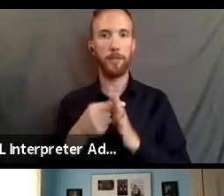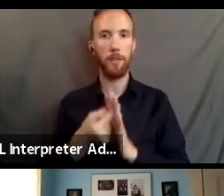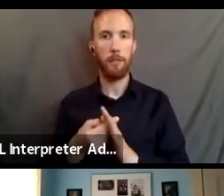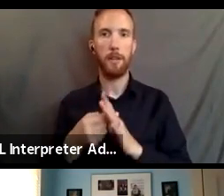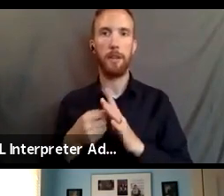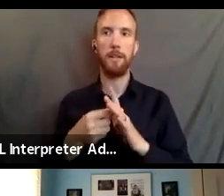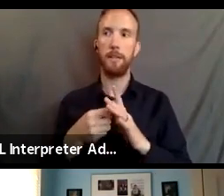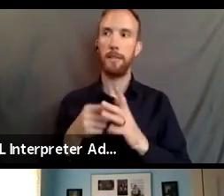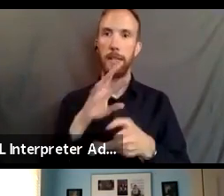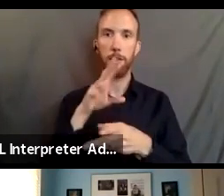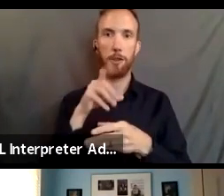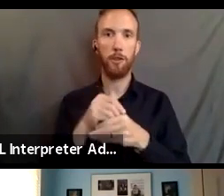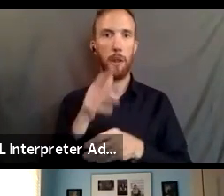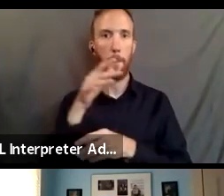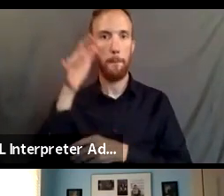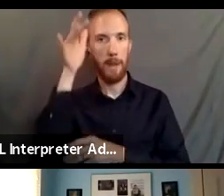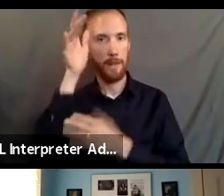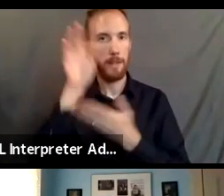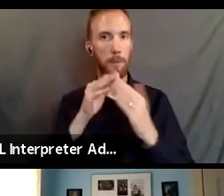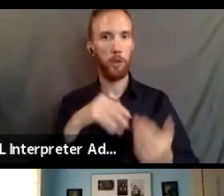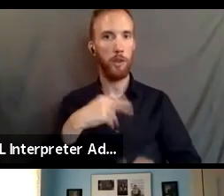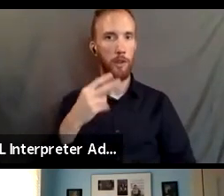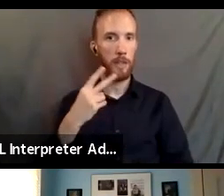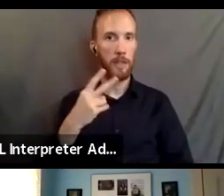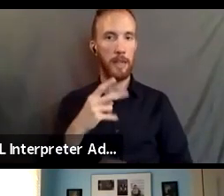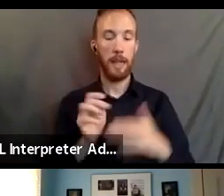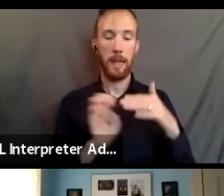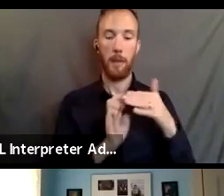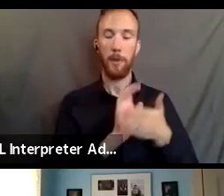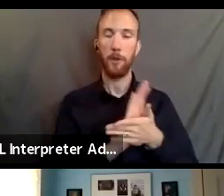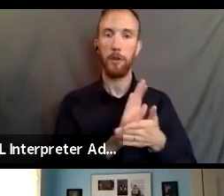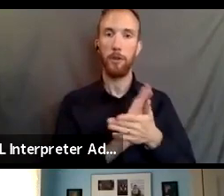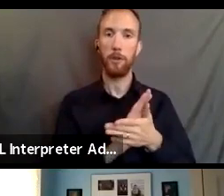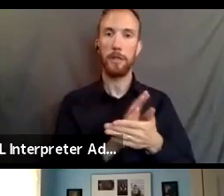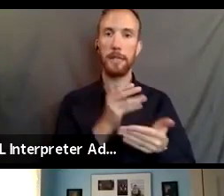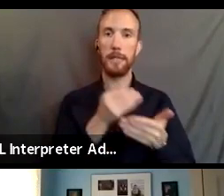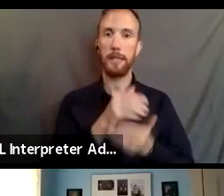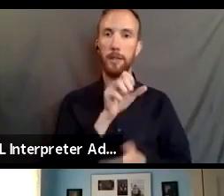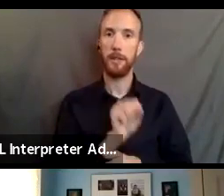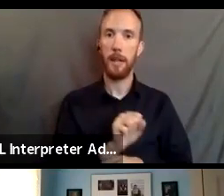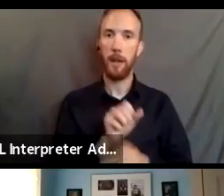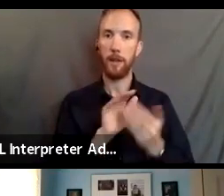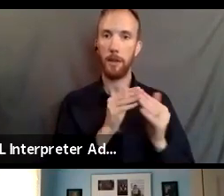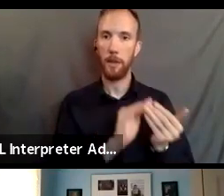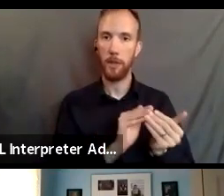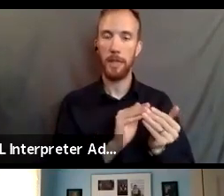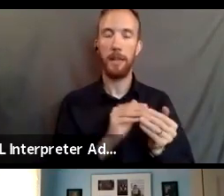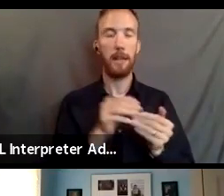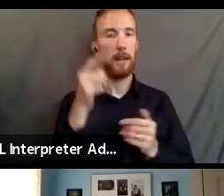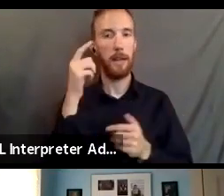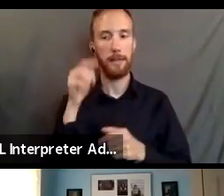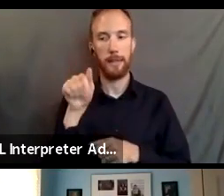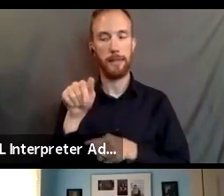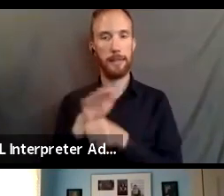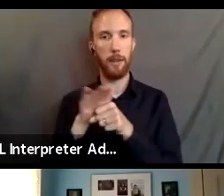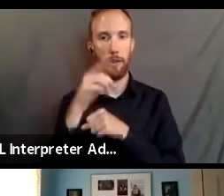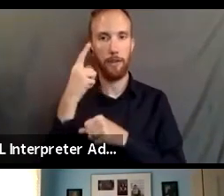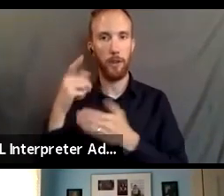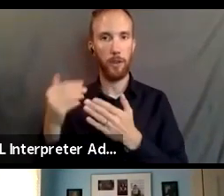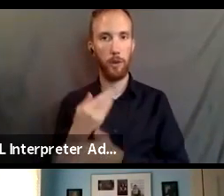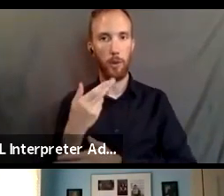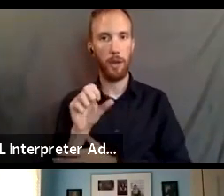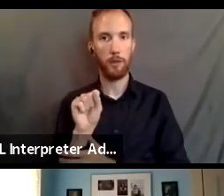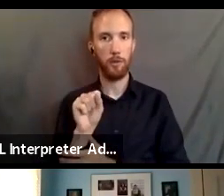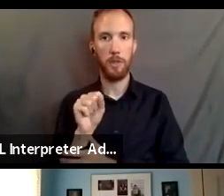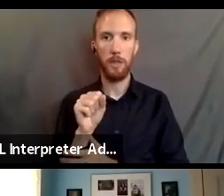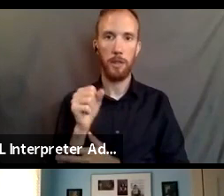voices the elementary schools in the near south communities in the attendance area of this new area high school already serve diverse